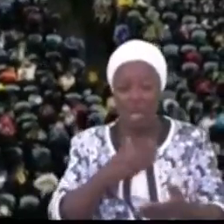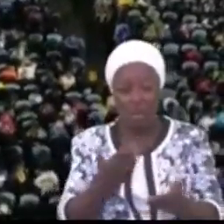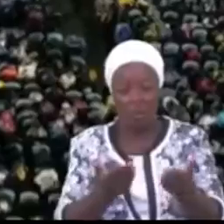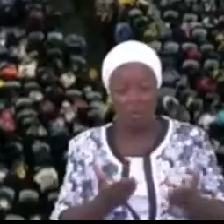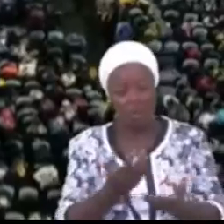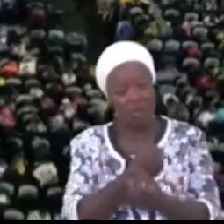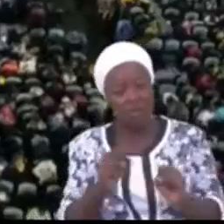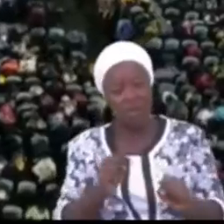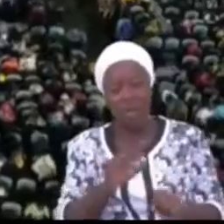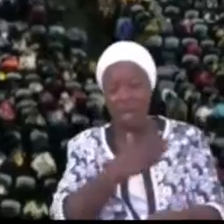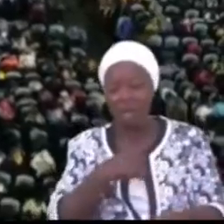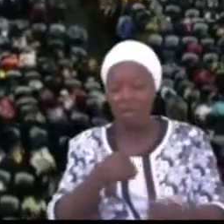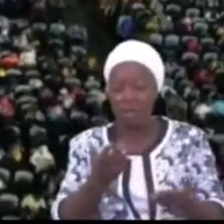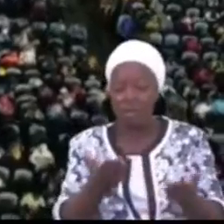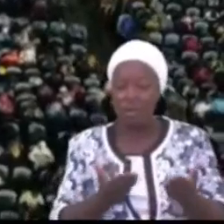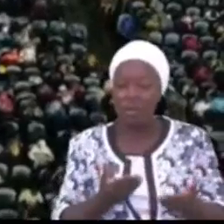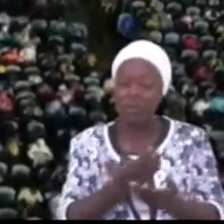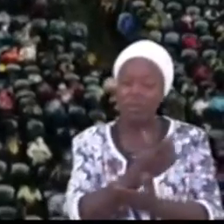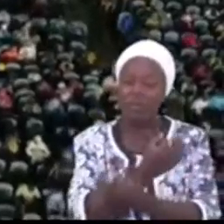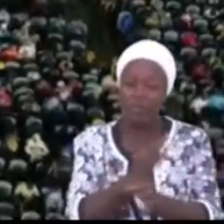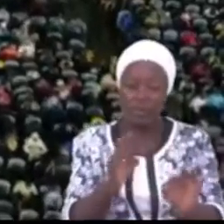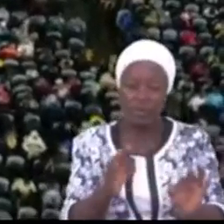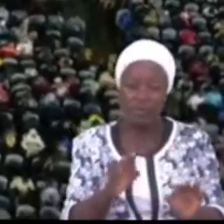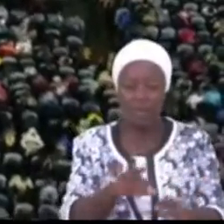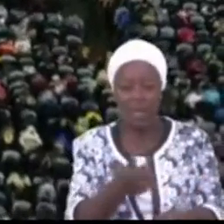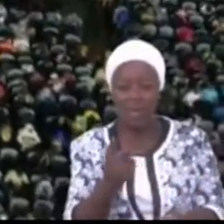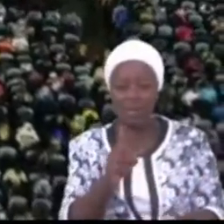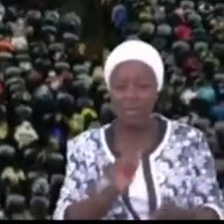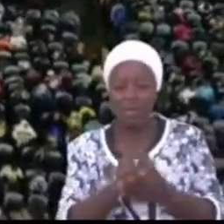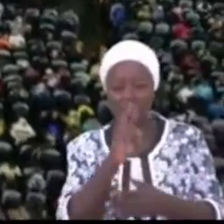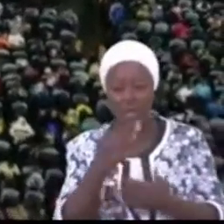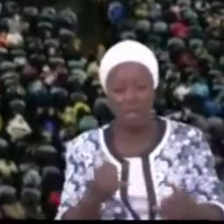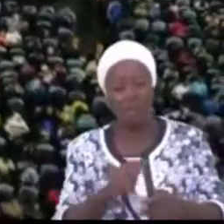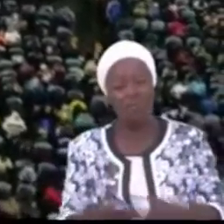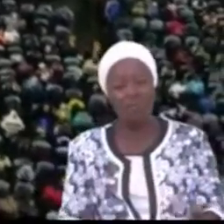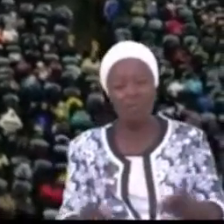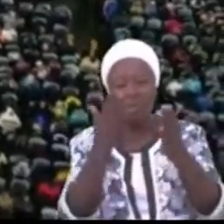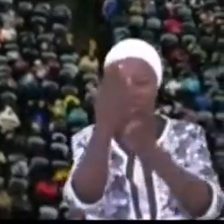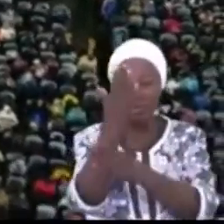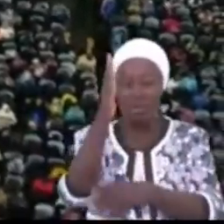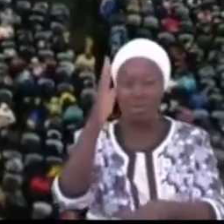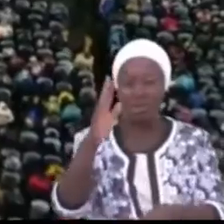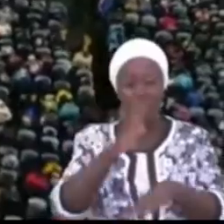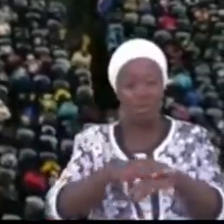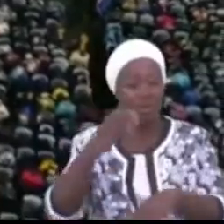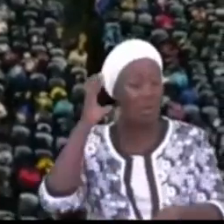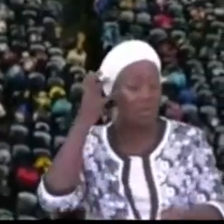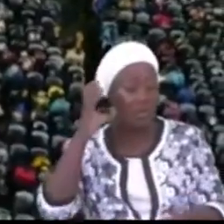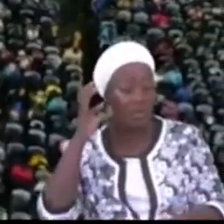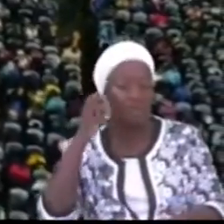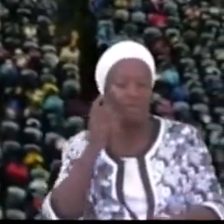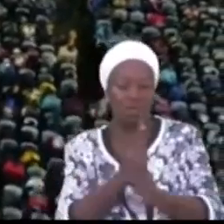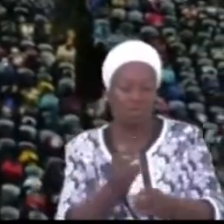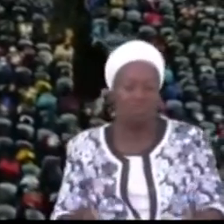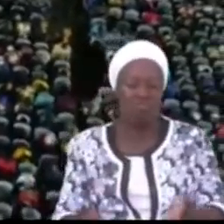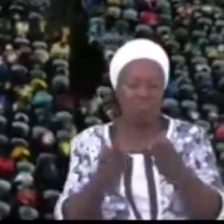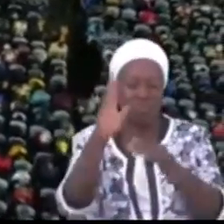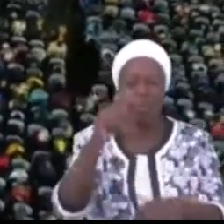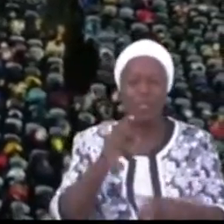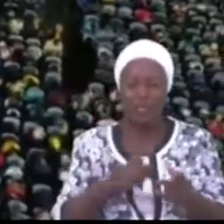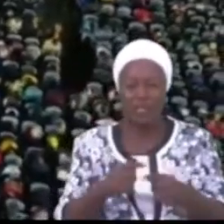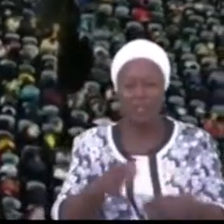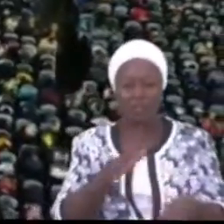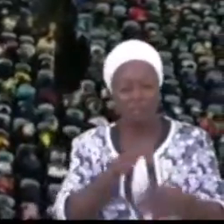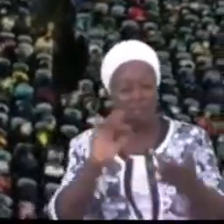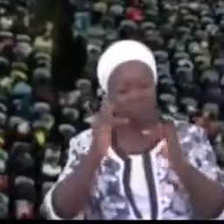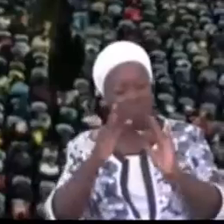you are, raise up that hand. On the radio, raise up your hand. You can see you there. Over the television there, raise up